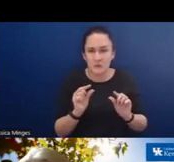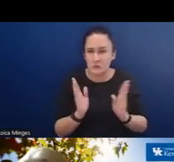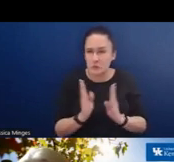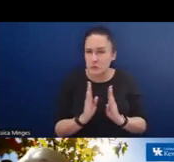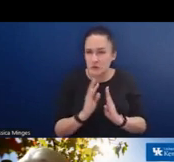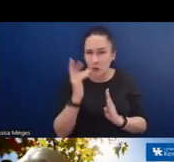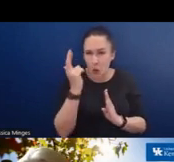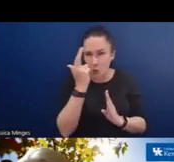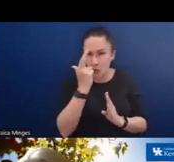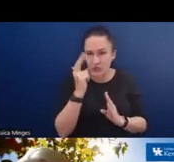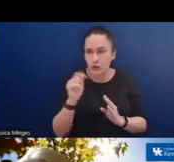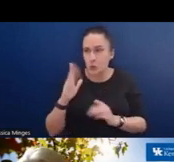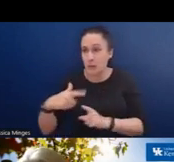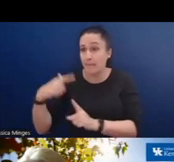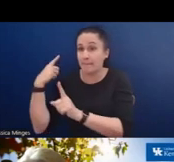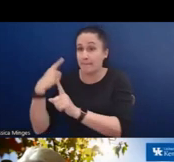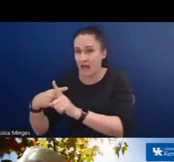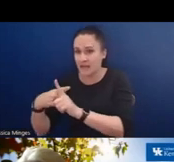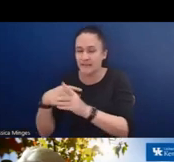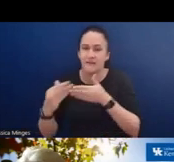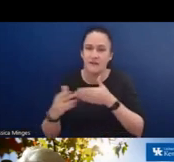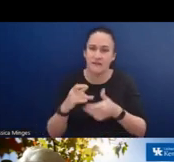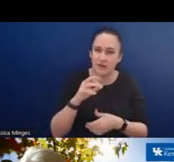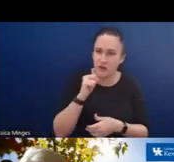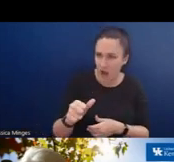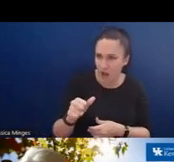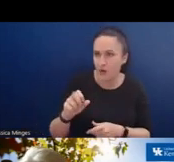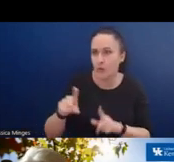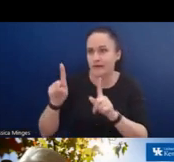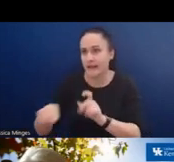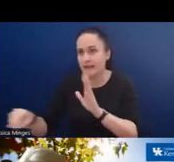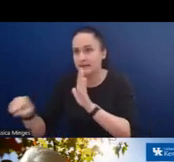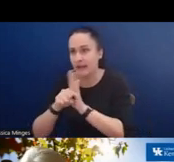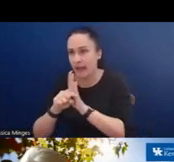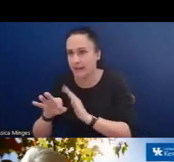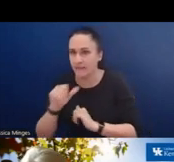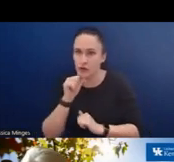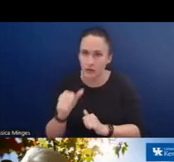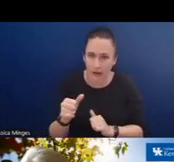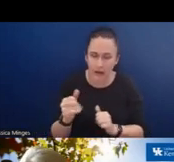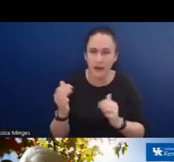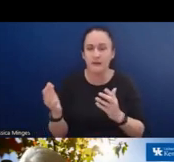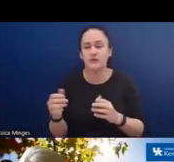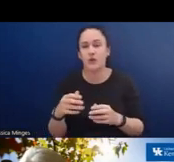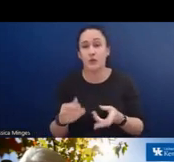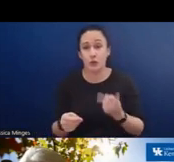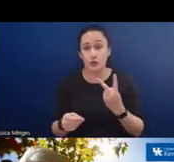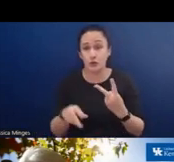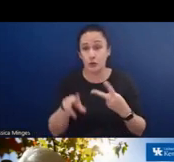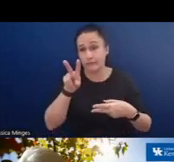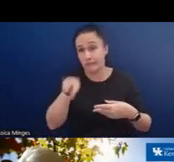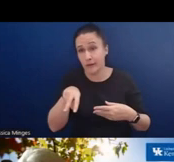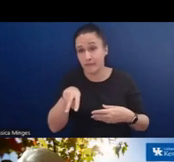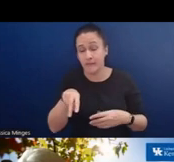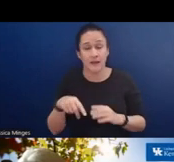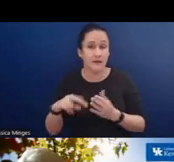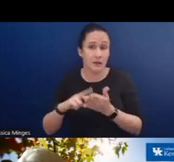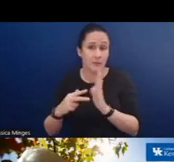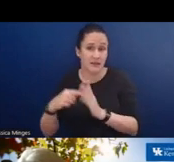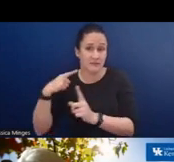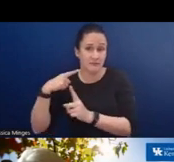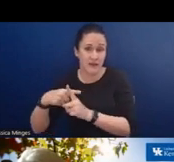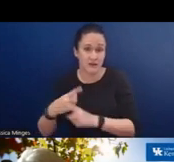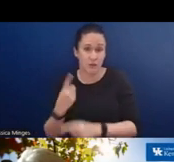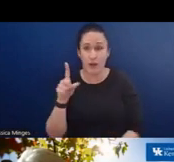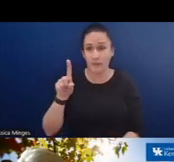reasons that you would test positive when you're not, or test negative when you are positive. And so, the 2 lines indicates that you're positive, and 1 line just means that you've